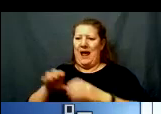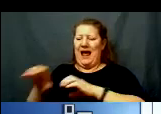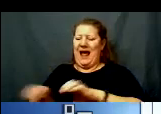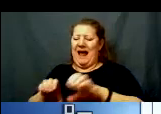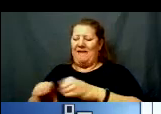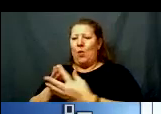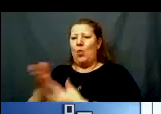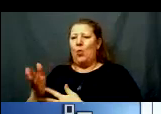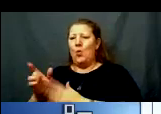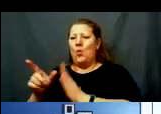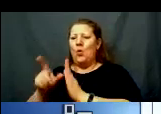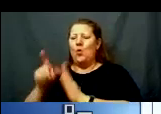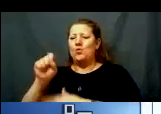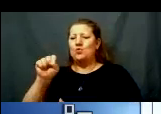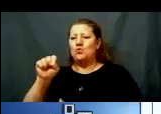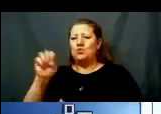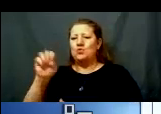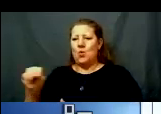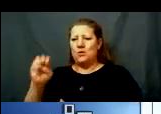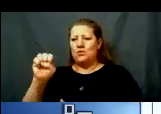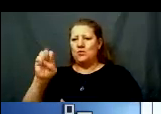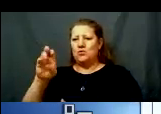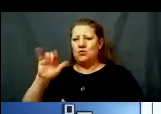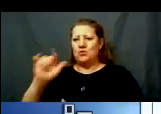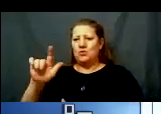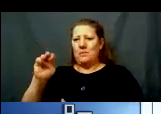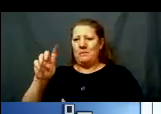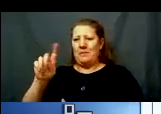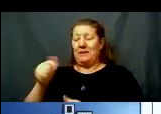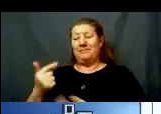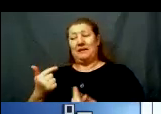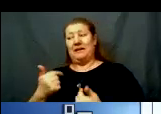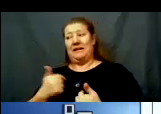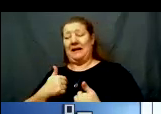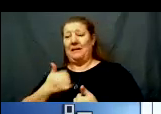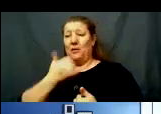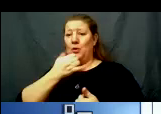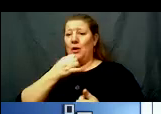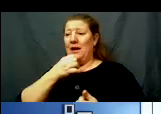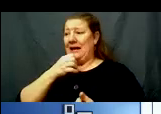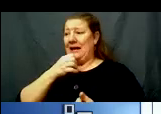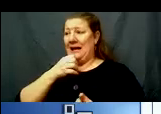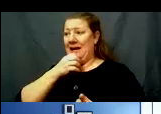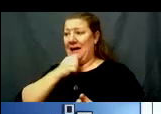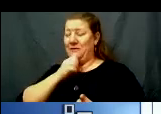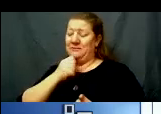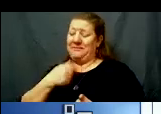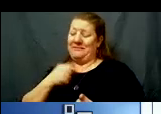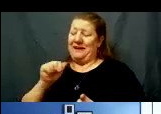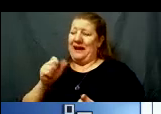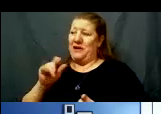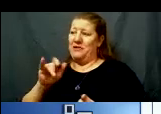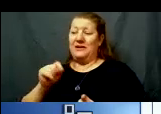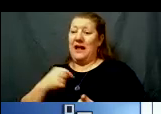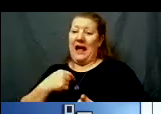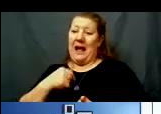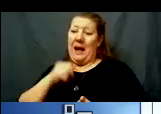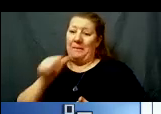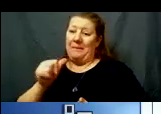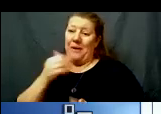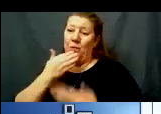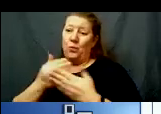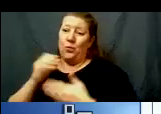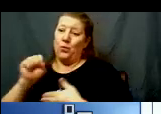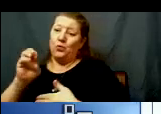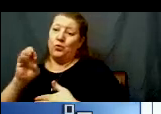Well, since I'm a middle-aged guy, I hate to be ageist, but I'm not the best at social media. I also know that if I